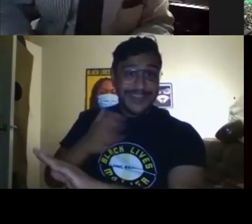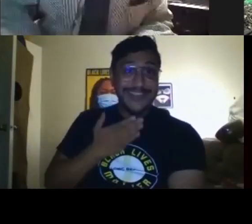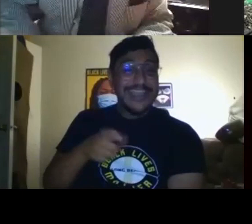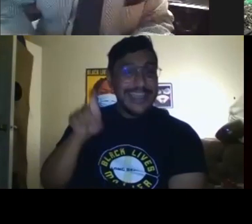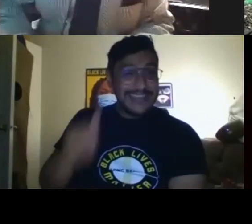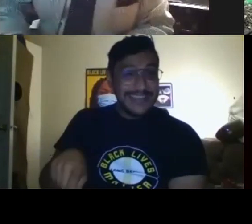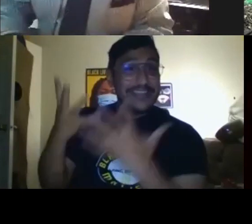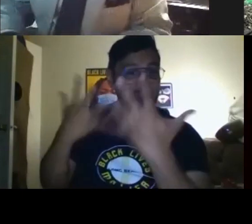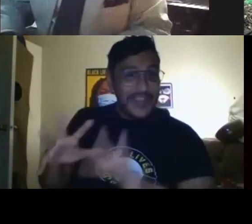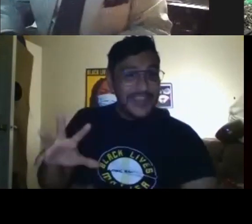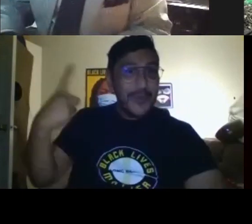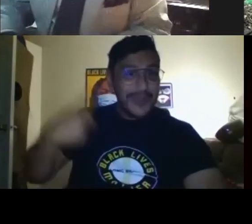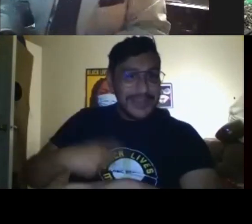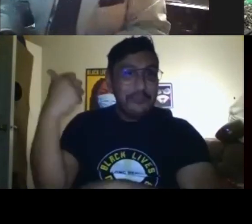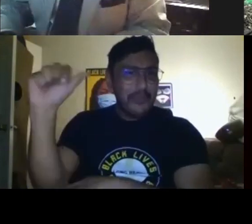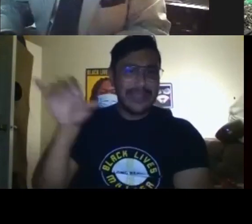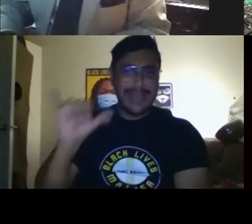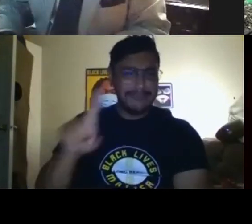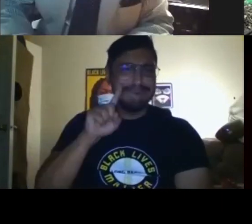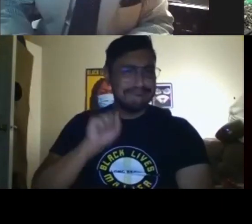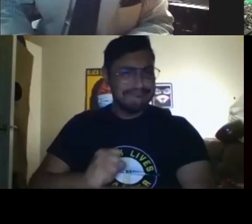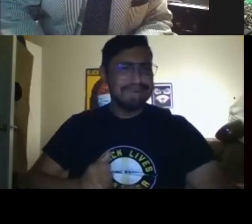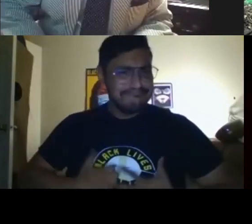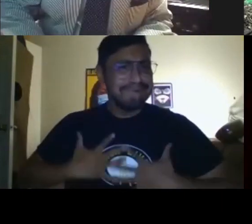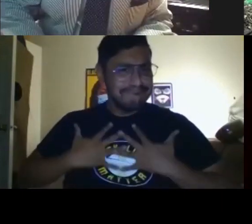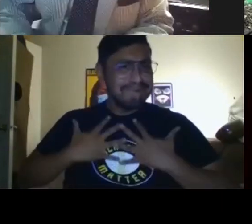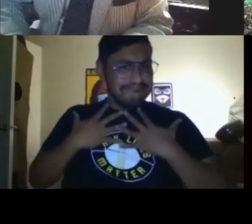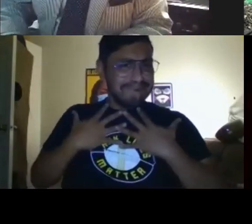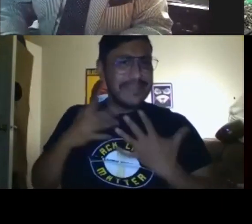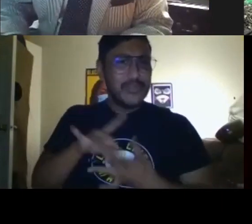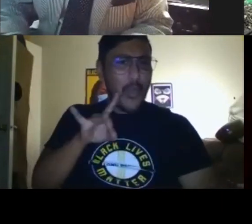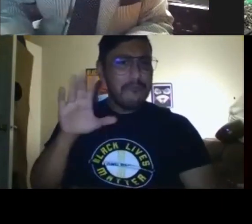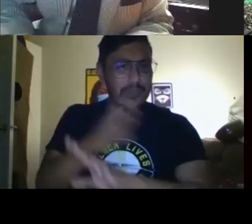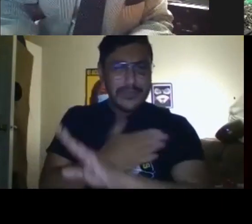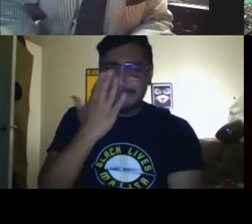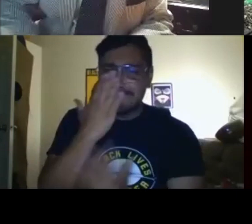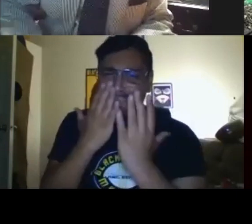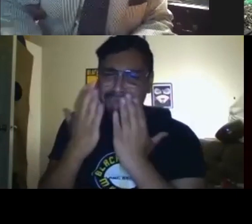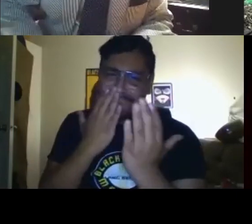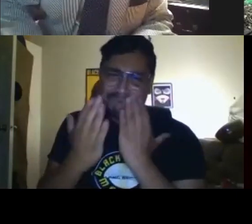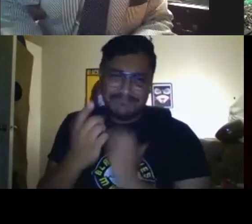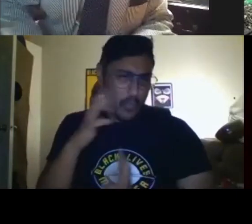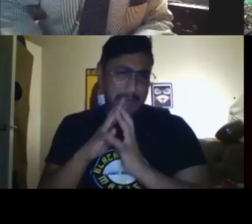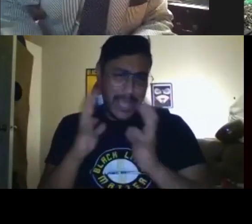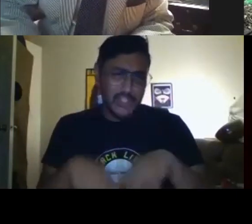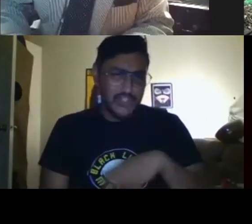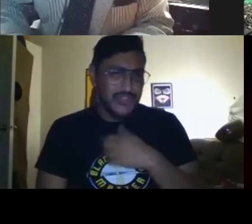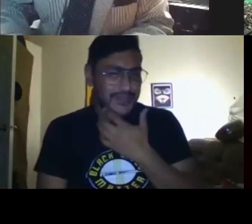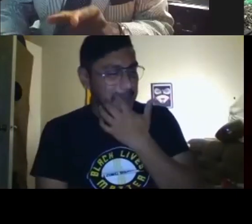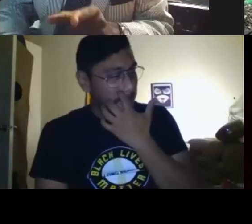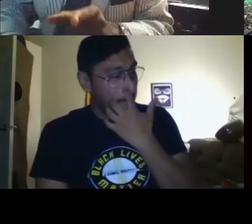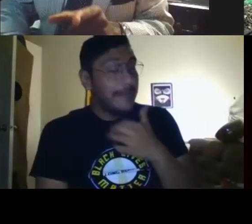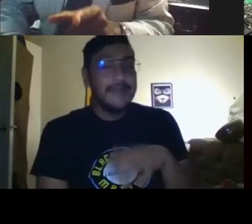was uplifting. That was soul music. Thank you. Thank you so much for that.